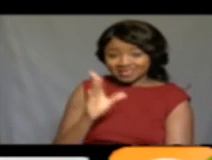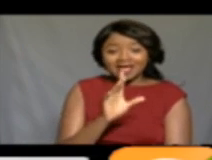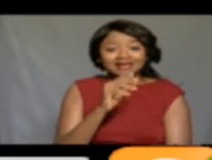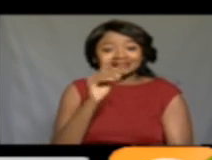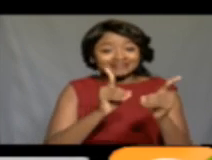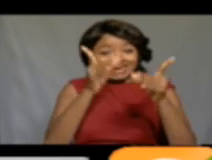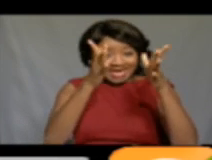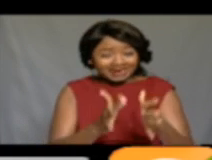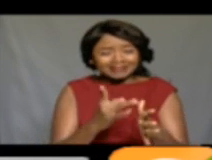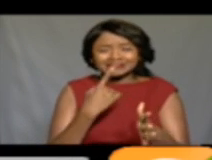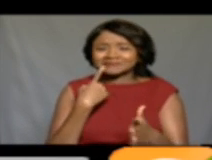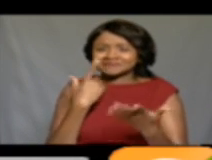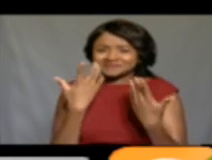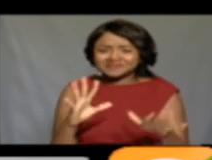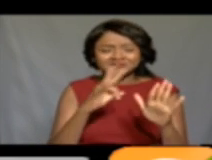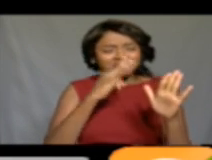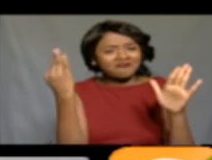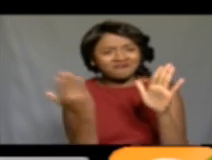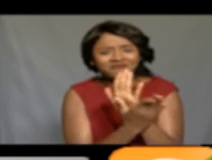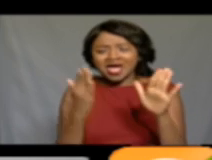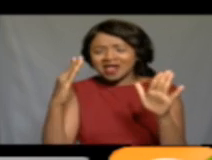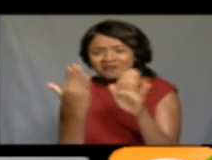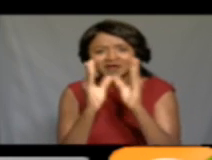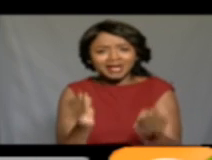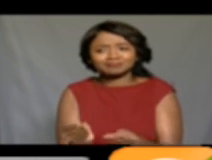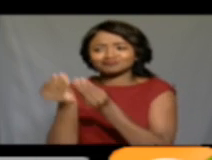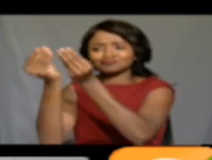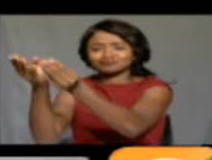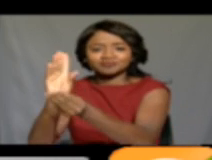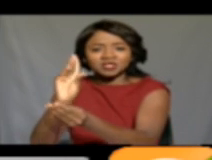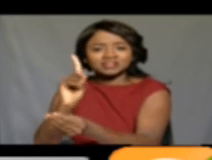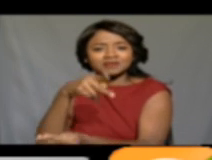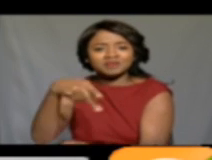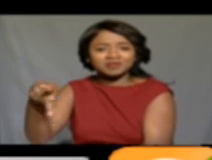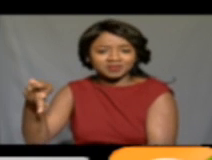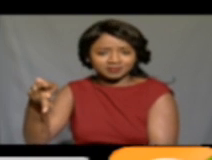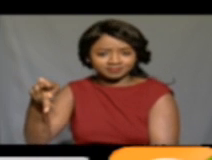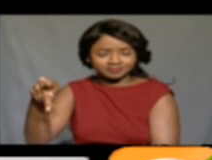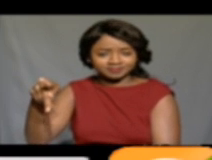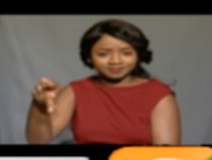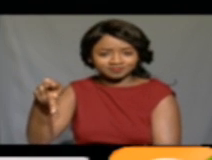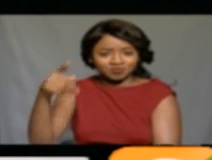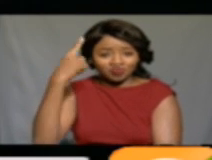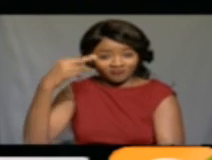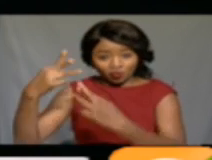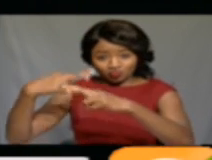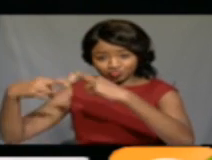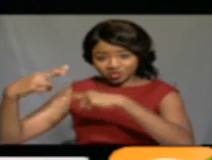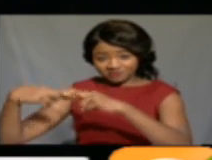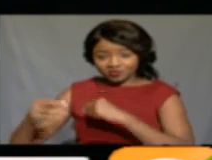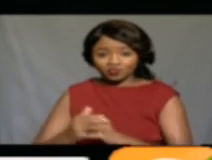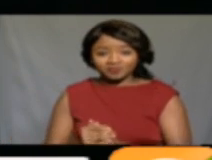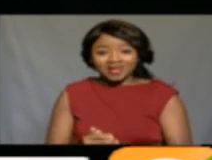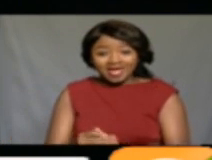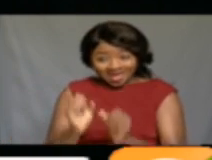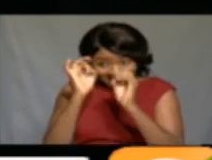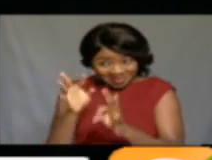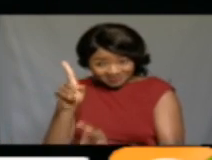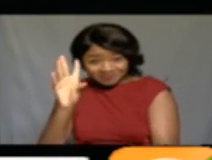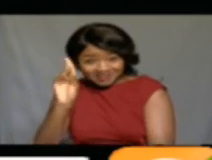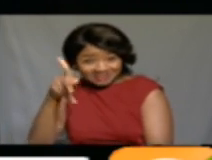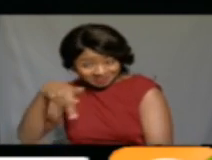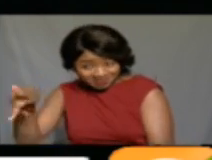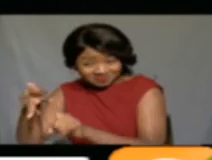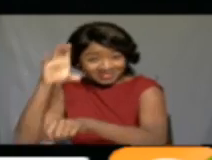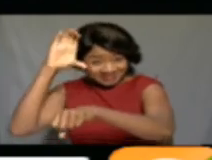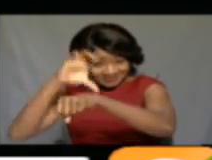Kinoti has handed over the files to the Director of Public Prosecution Noordin Haji for review. And if the DPP finds